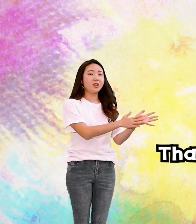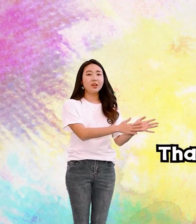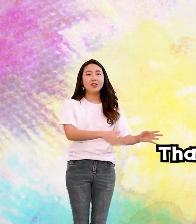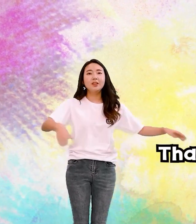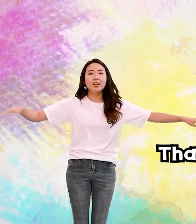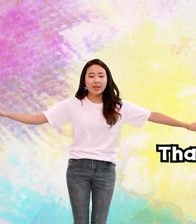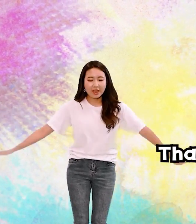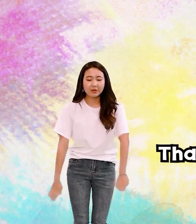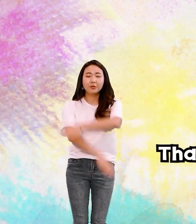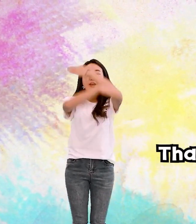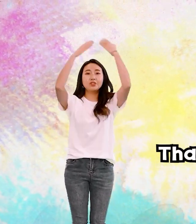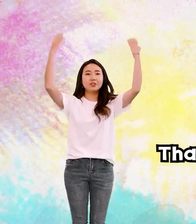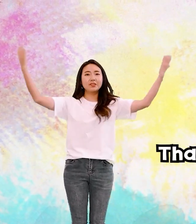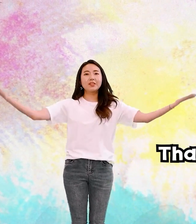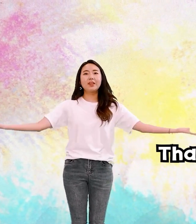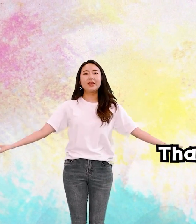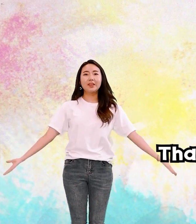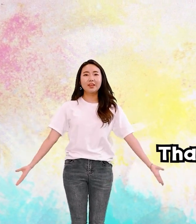Jesus' blood and